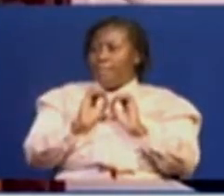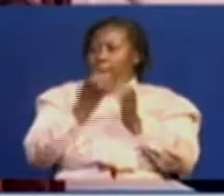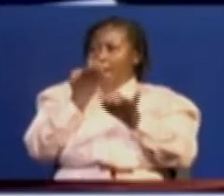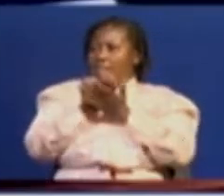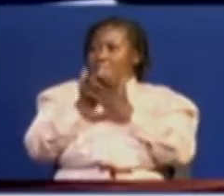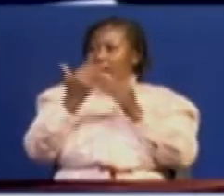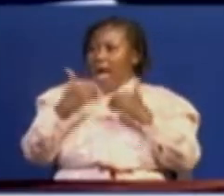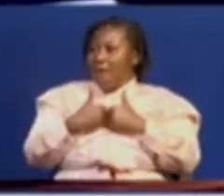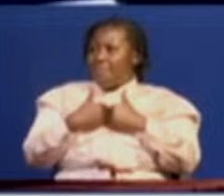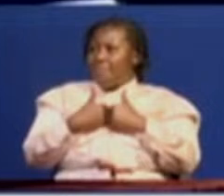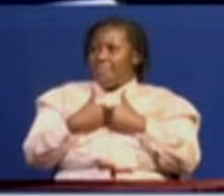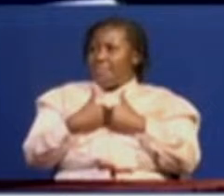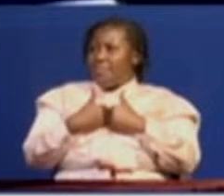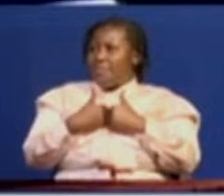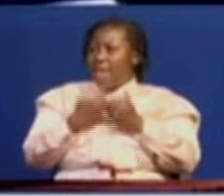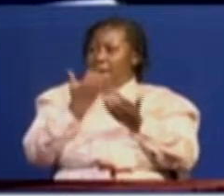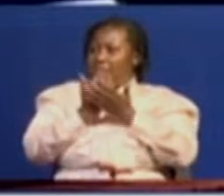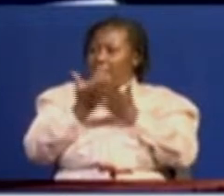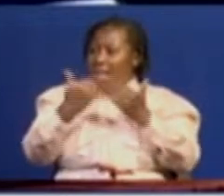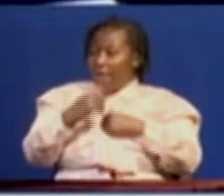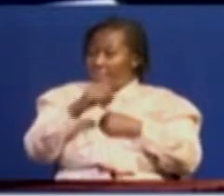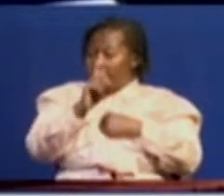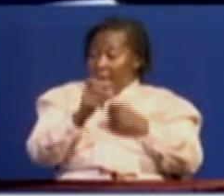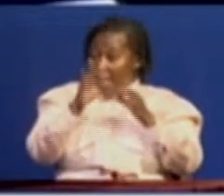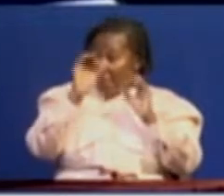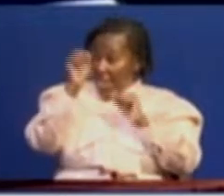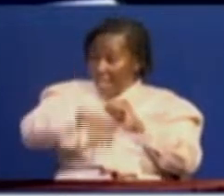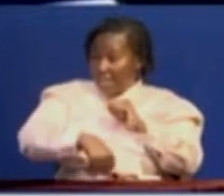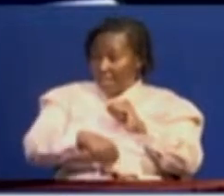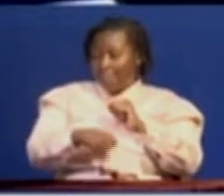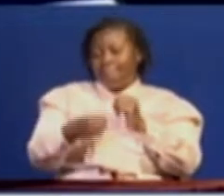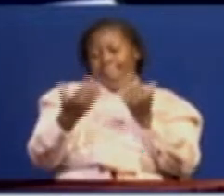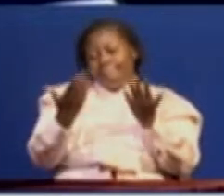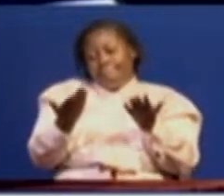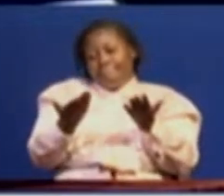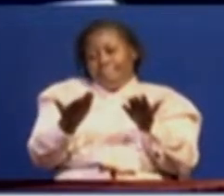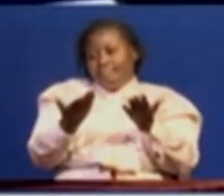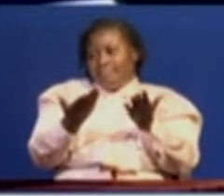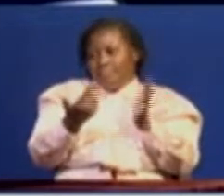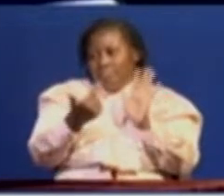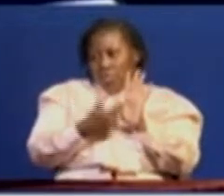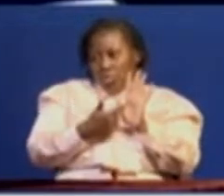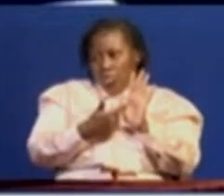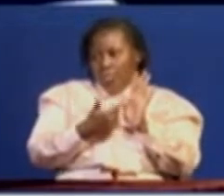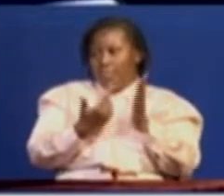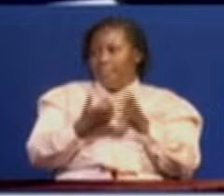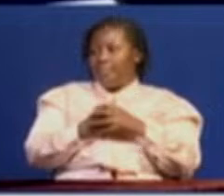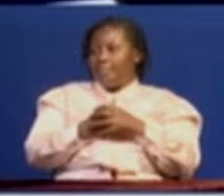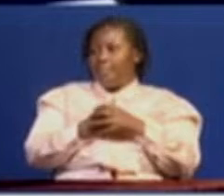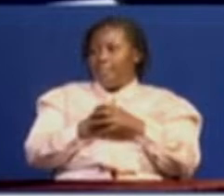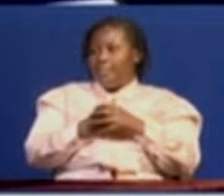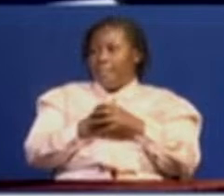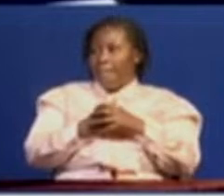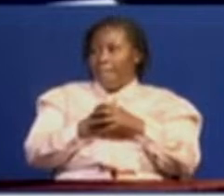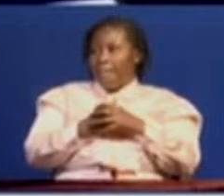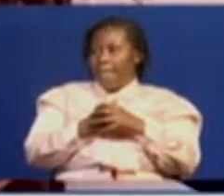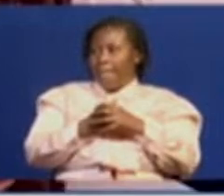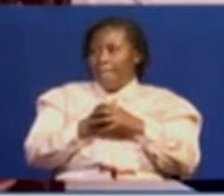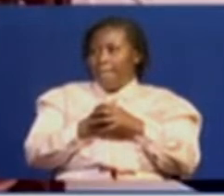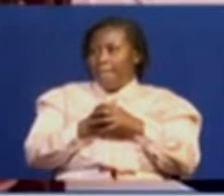So do you have evidence of such kind of threats before this assembly? And if yes, would you wish us to play it?